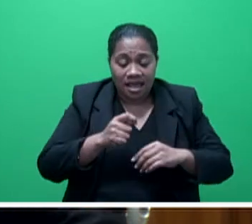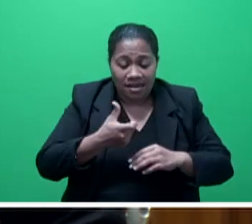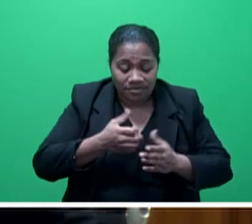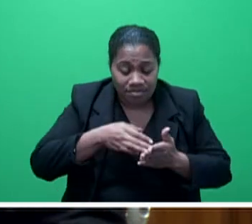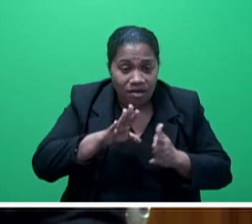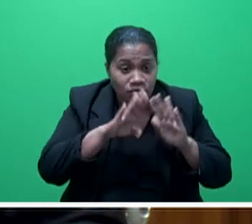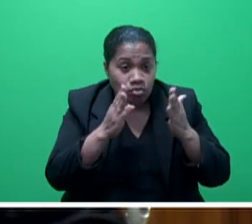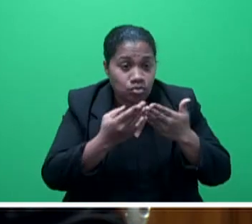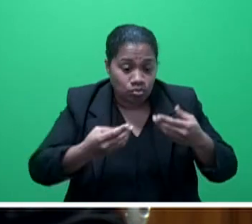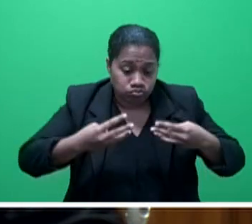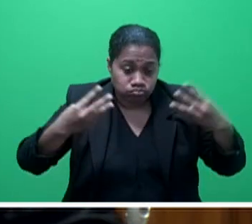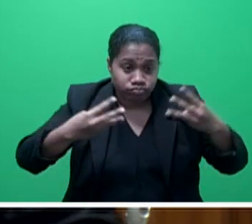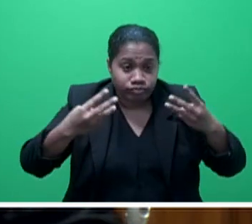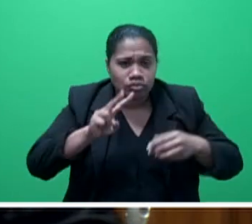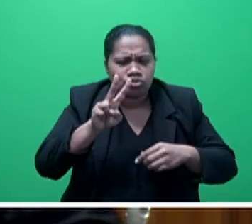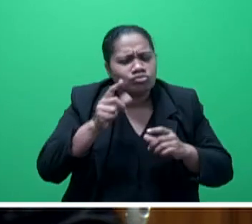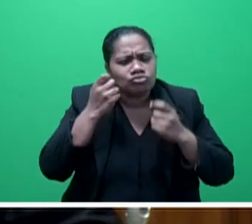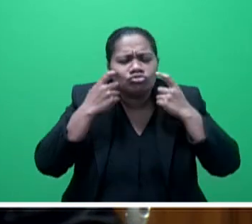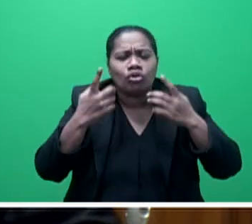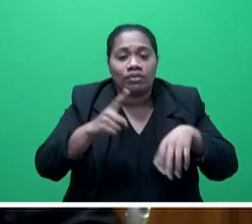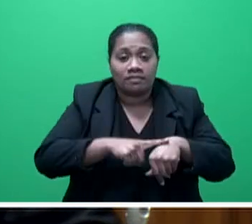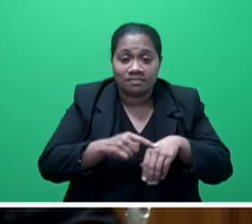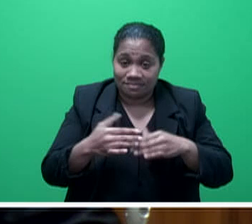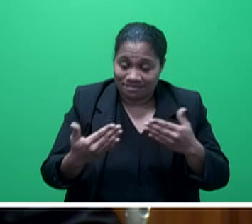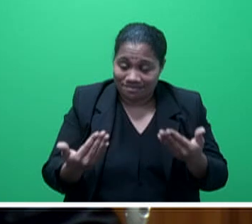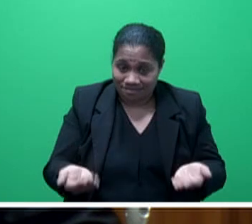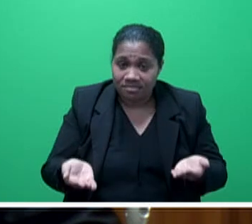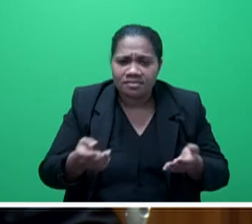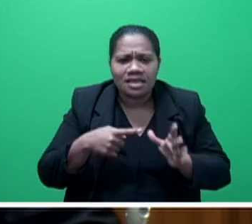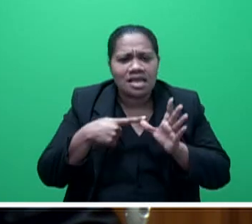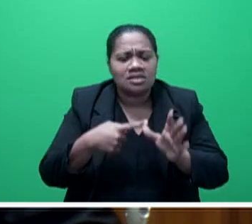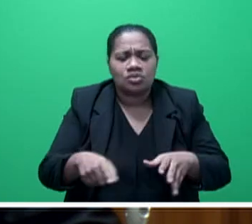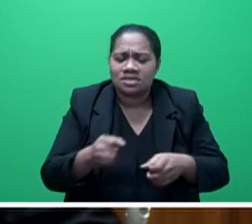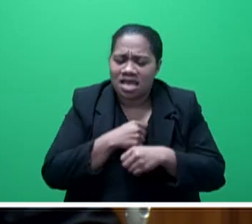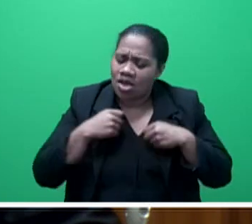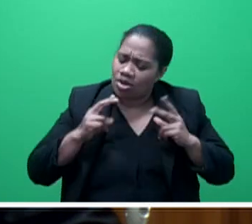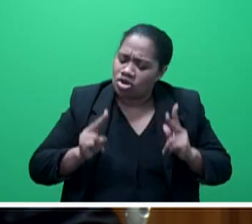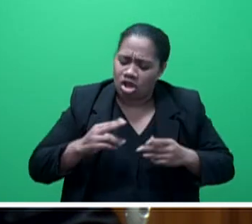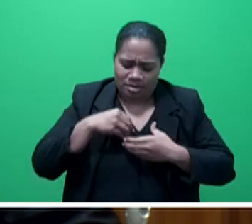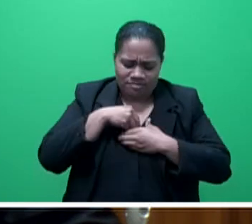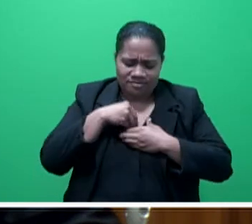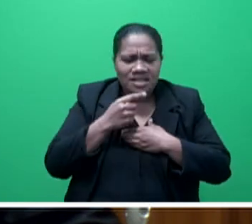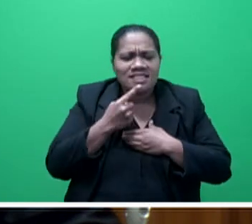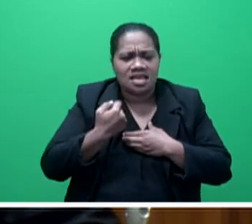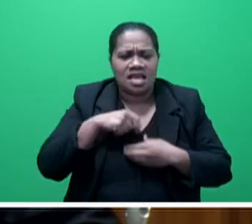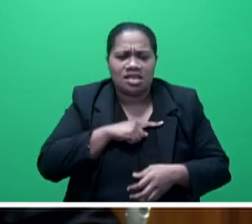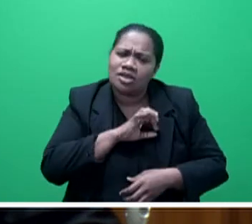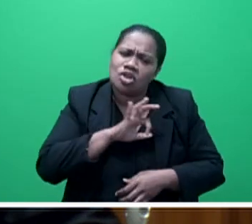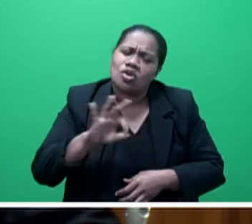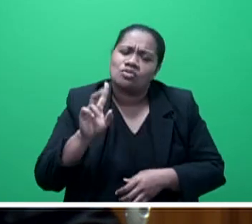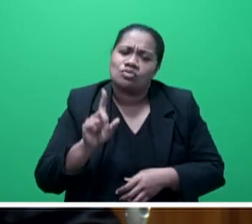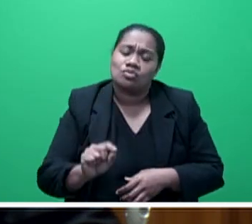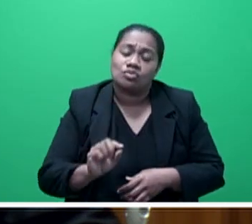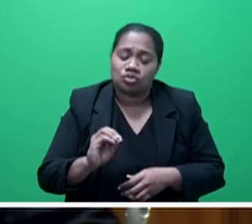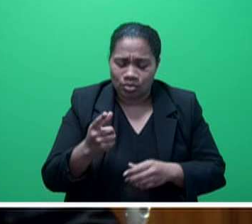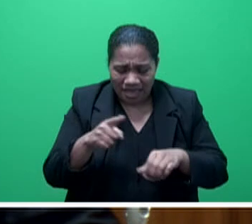in times such as this, the answer is to do what our normal instincts tell us not to do. Such a time as this